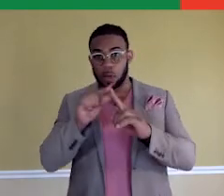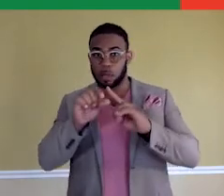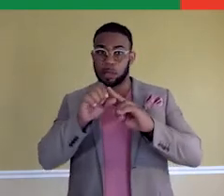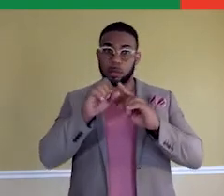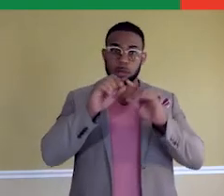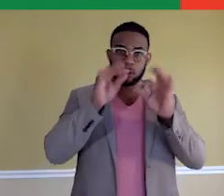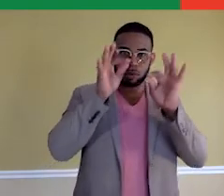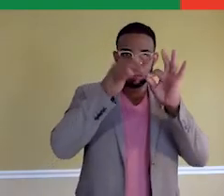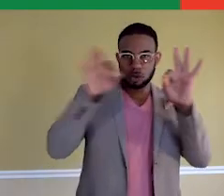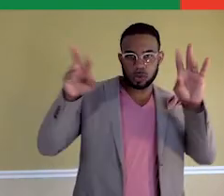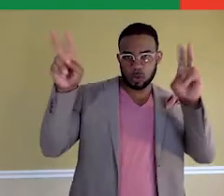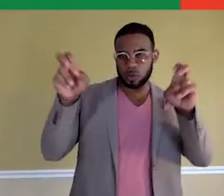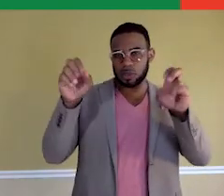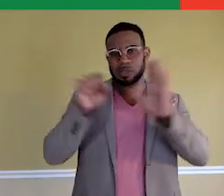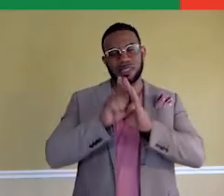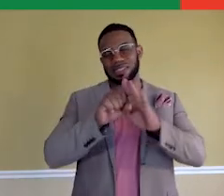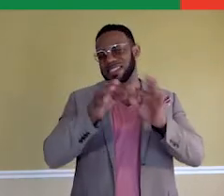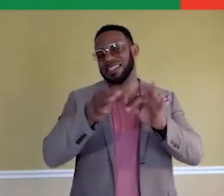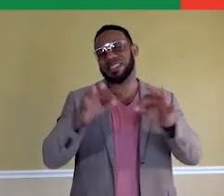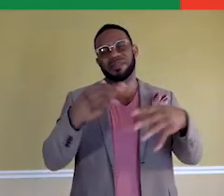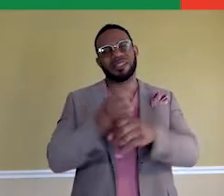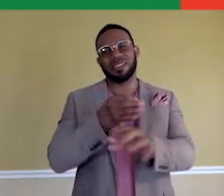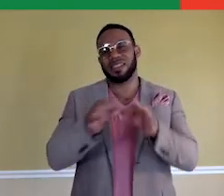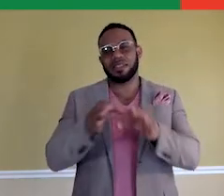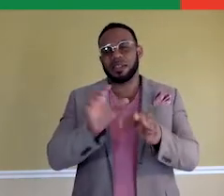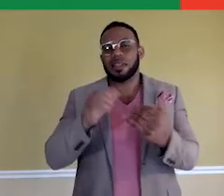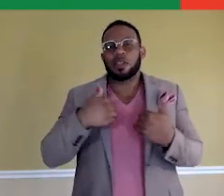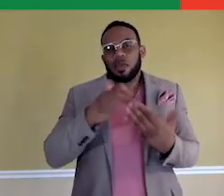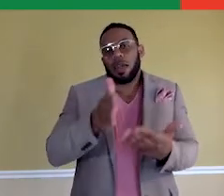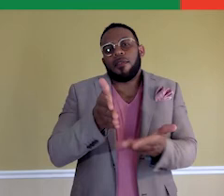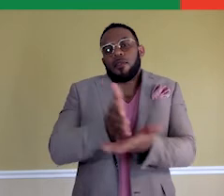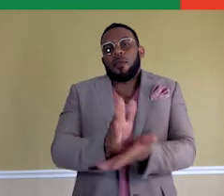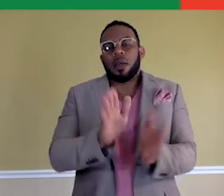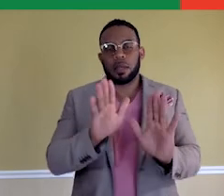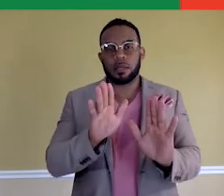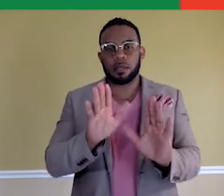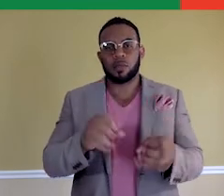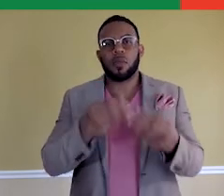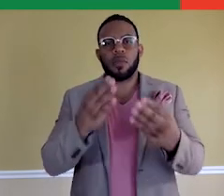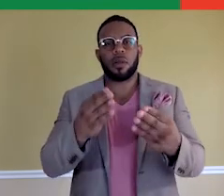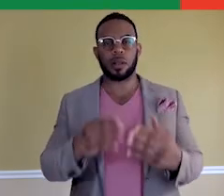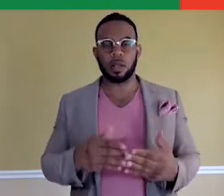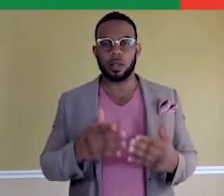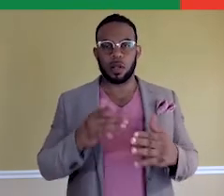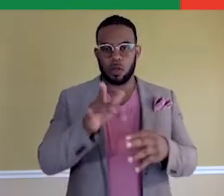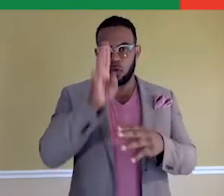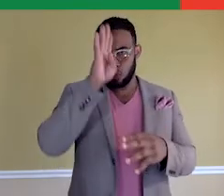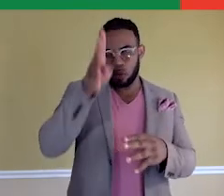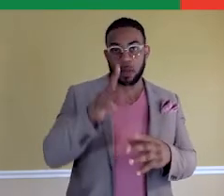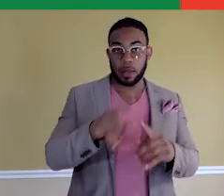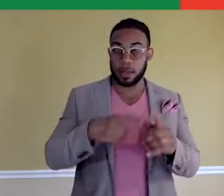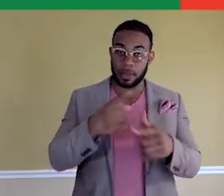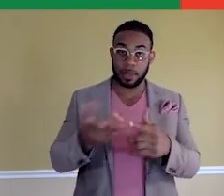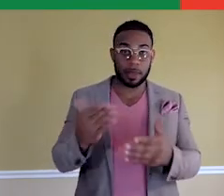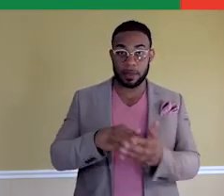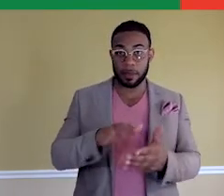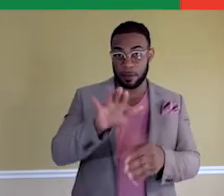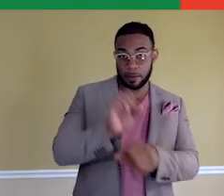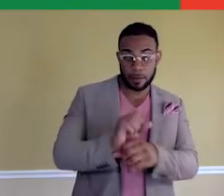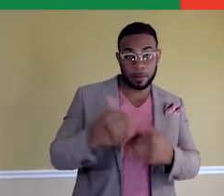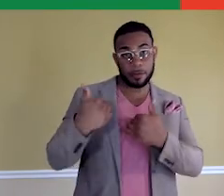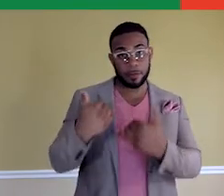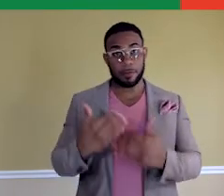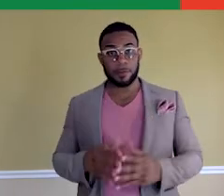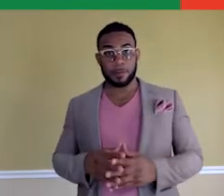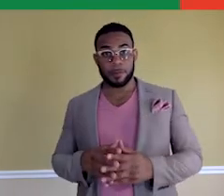symbols. This is a pretty simple definition. It just says you have there are rights that you have over your works you have created, whether they're in literature or in